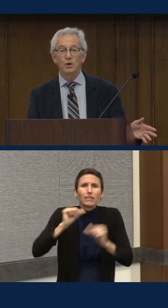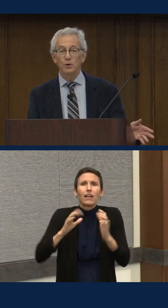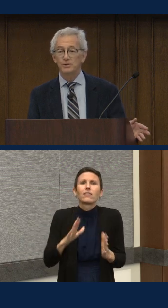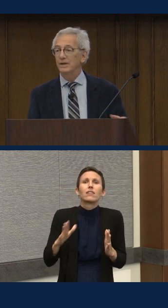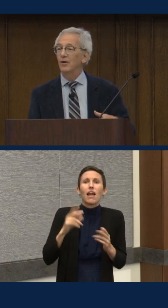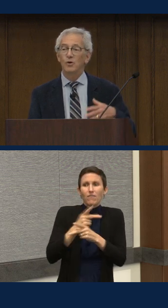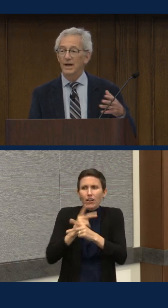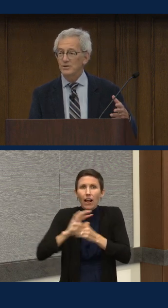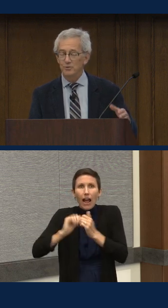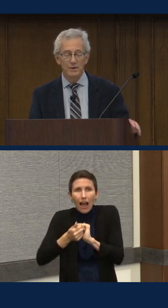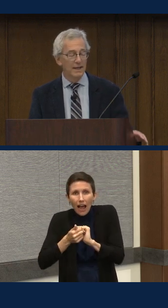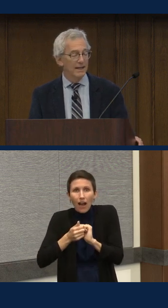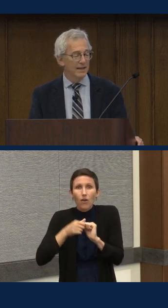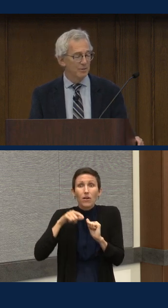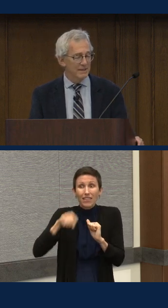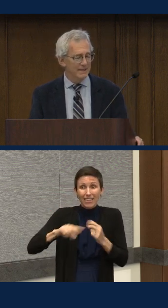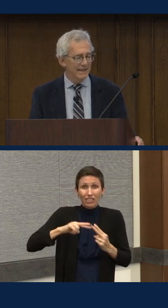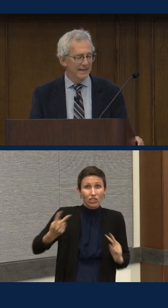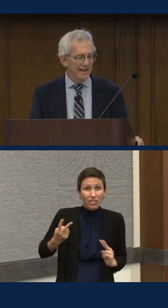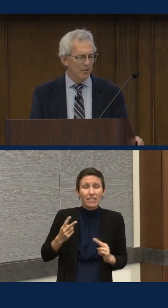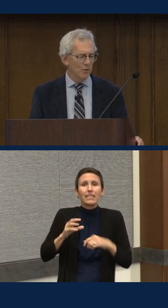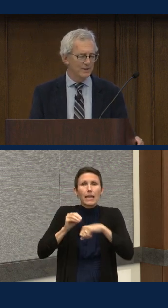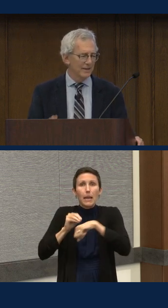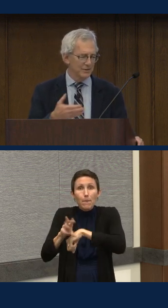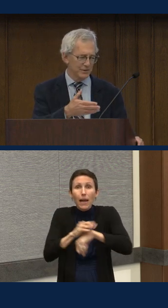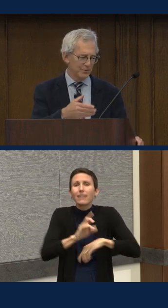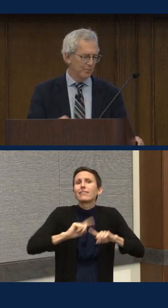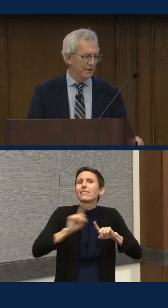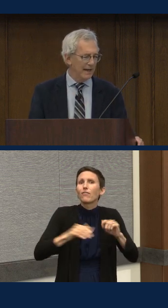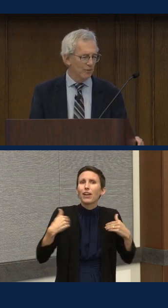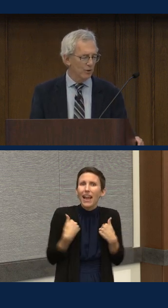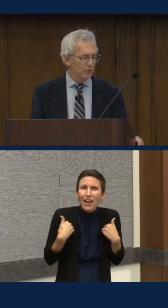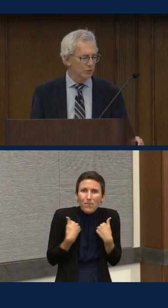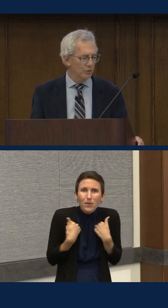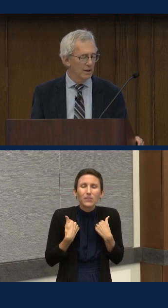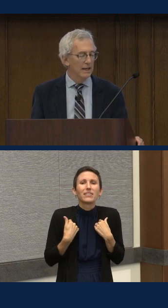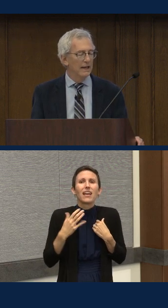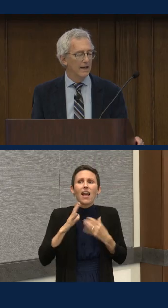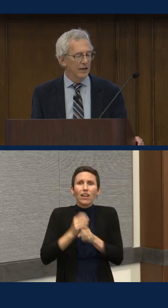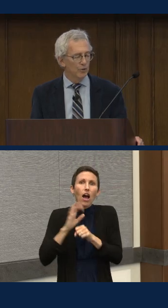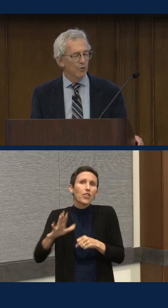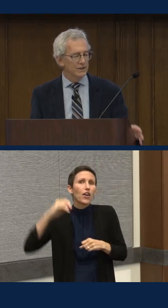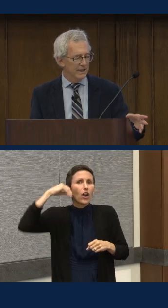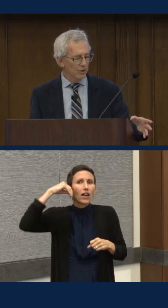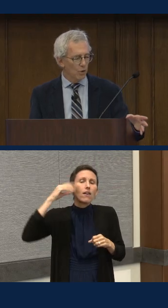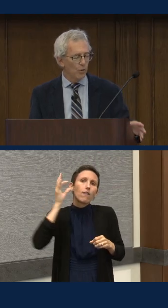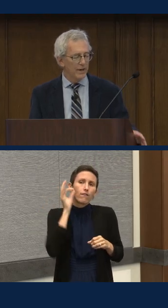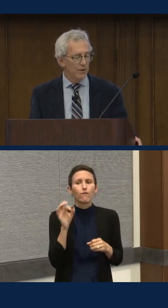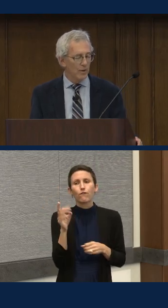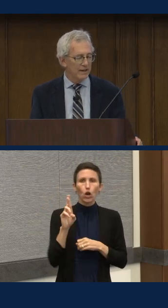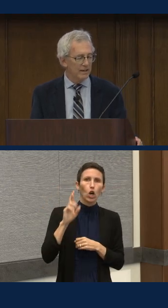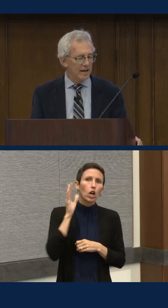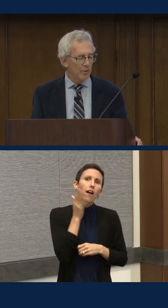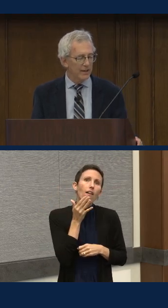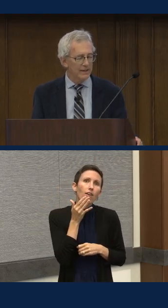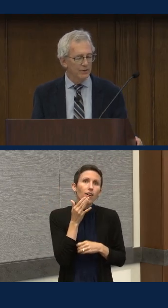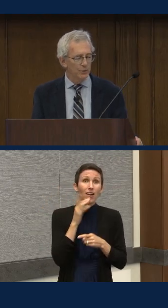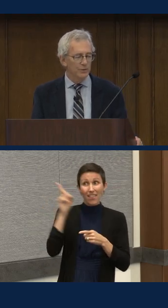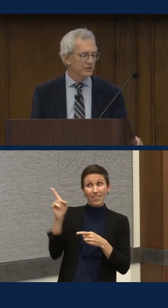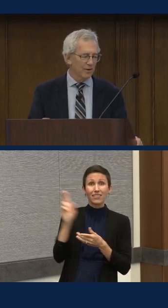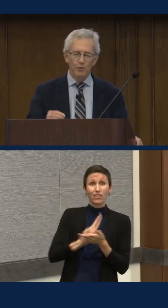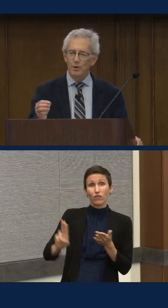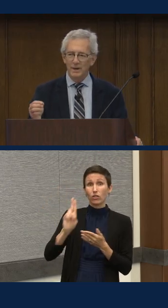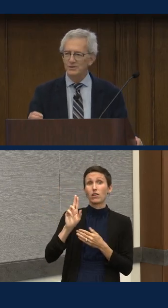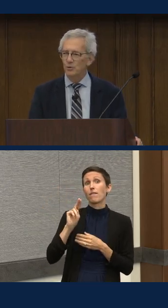coat colors in all kinds of domesticated animals. And this is from the Agricultural University in Norway, where I collaborated